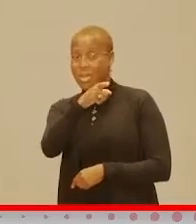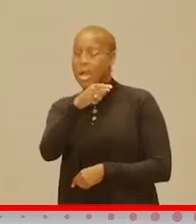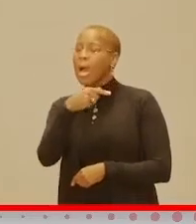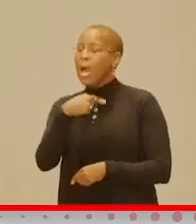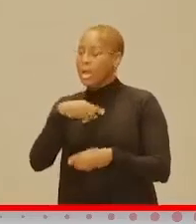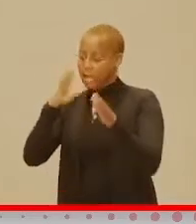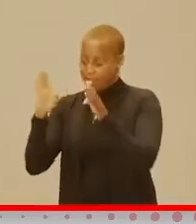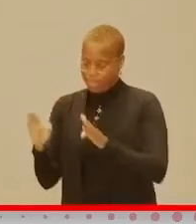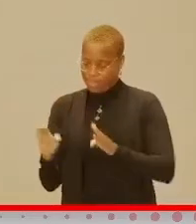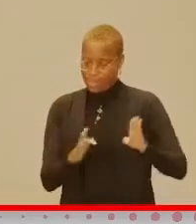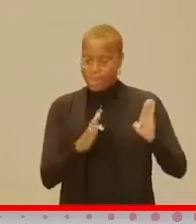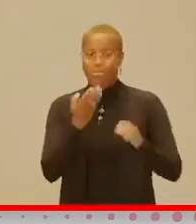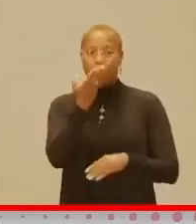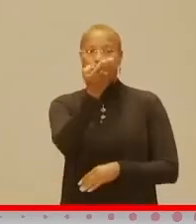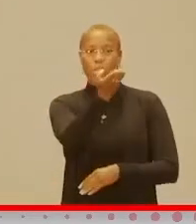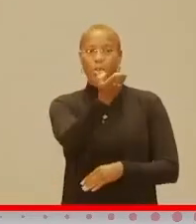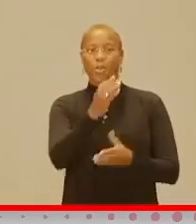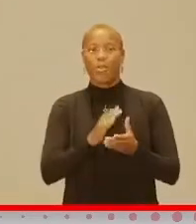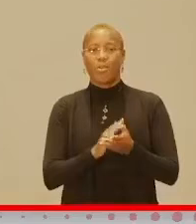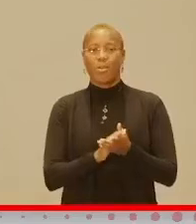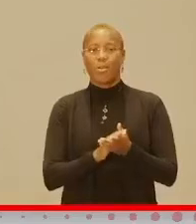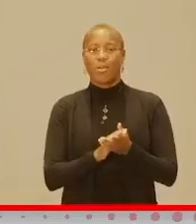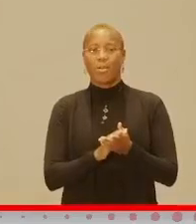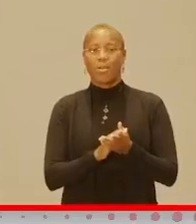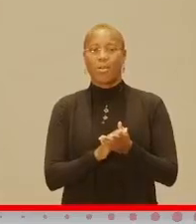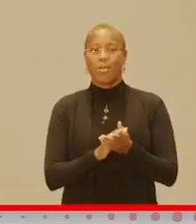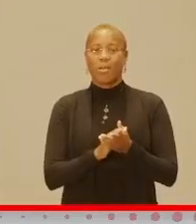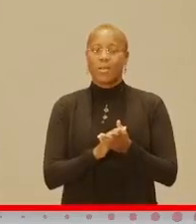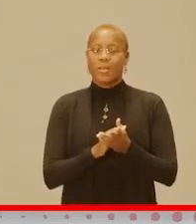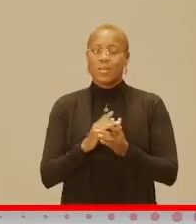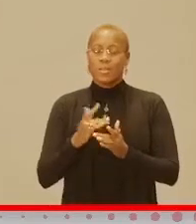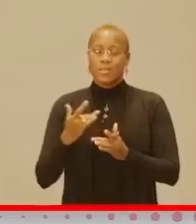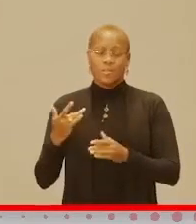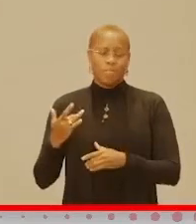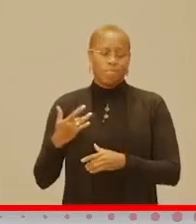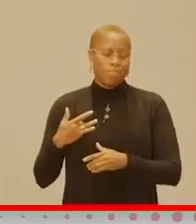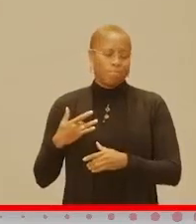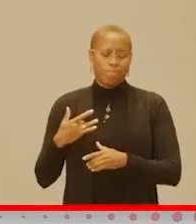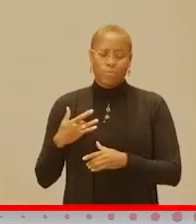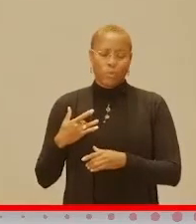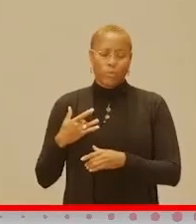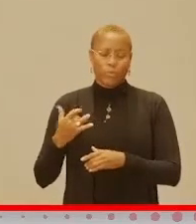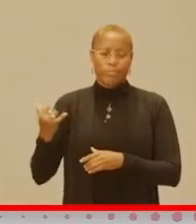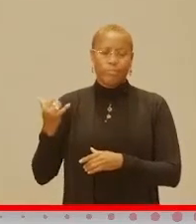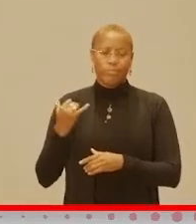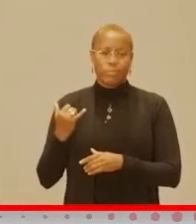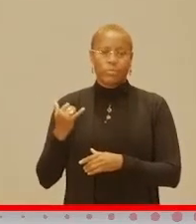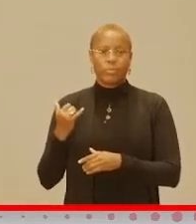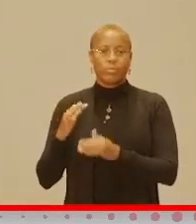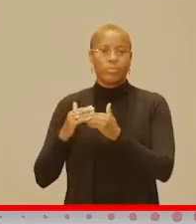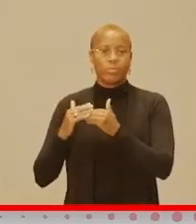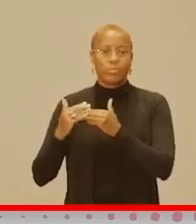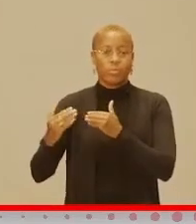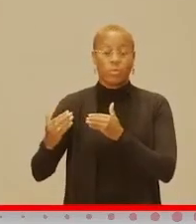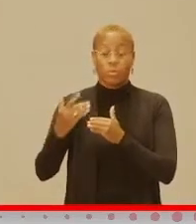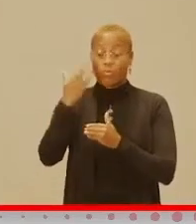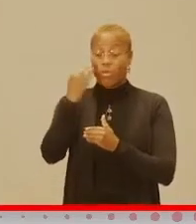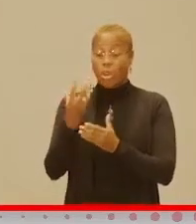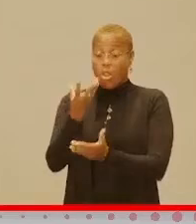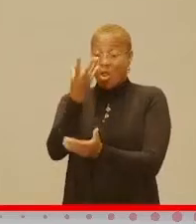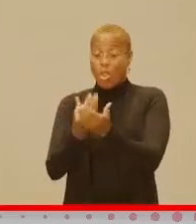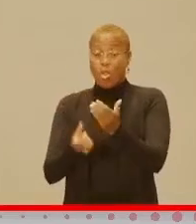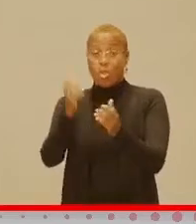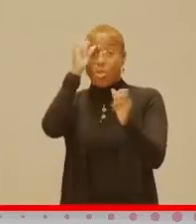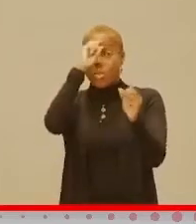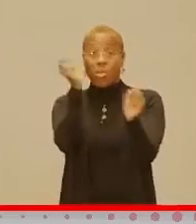had planned. The pain of that loss will never, ever go away. Because the loss of that dream